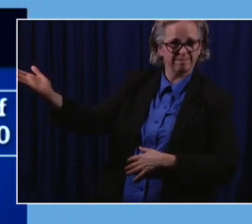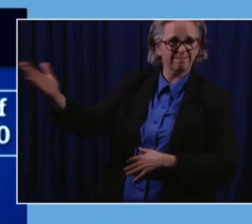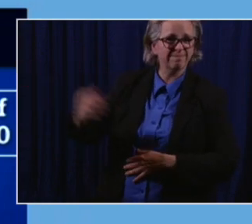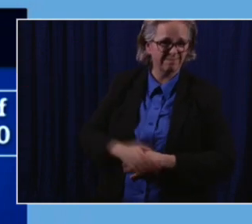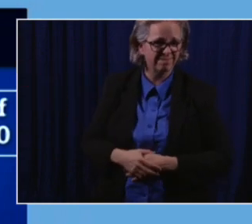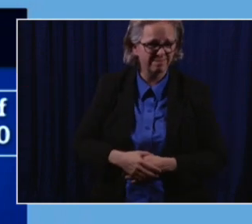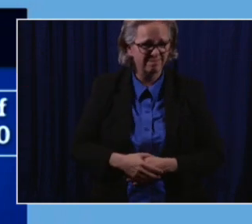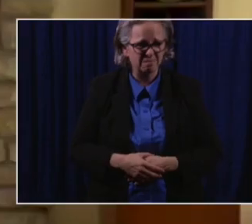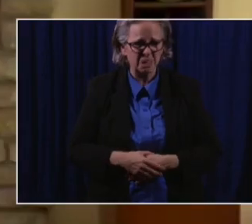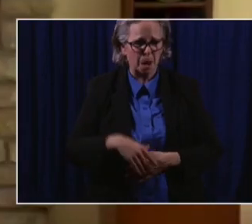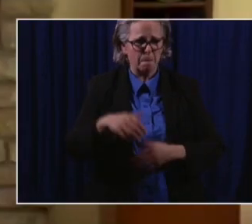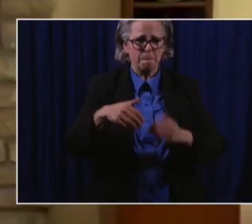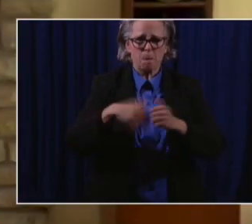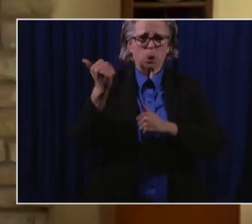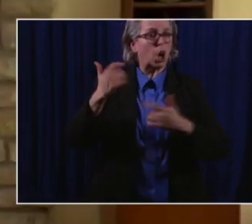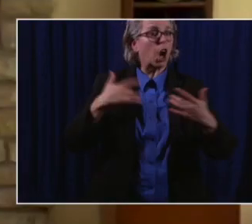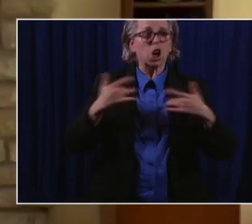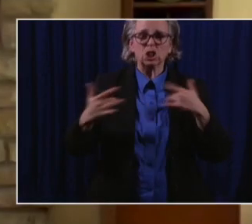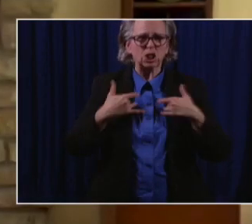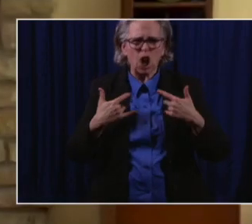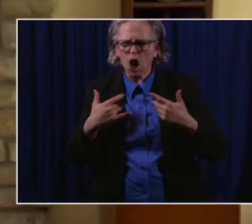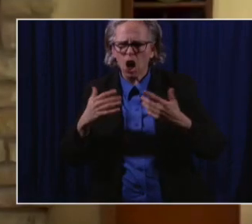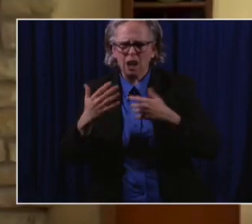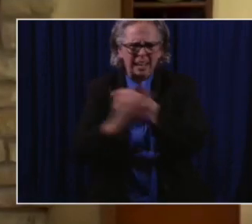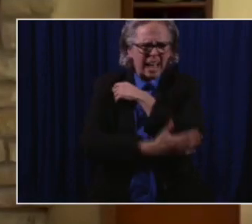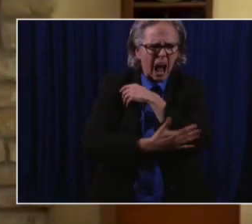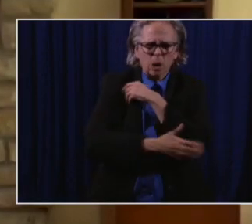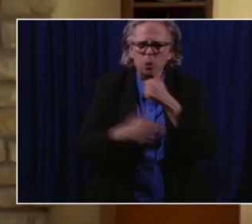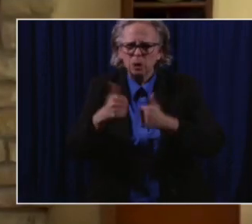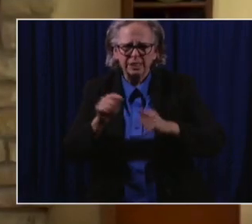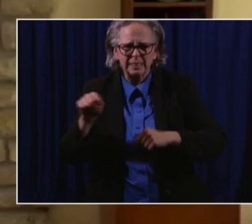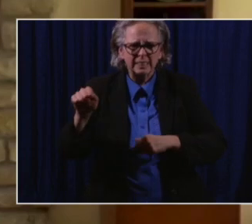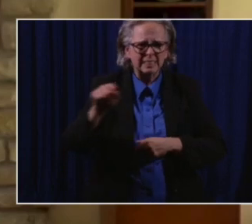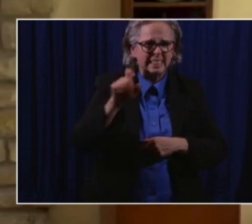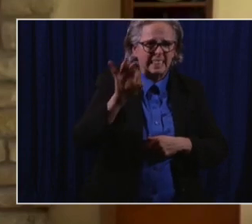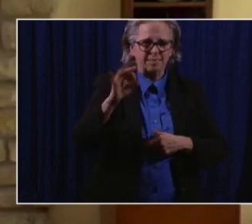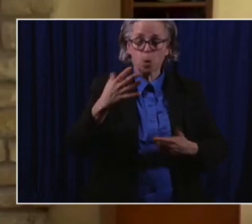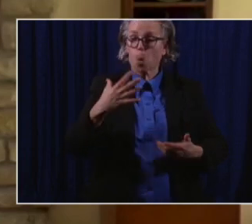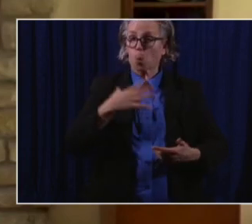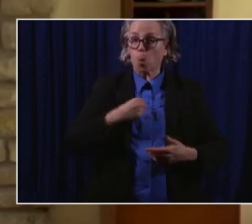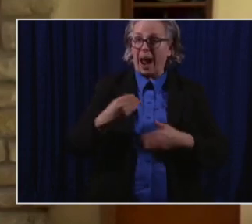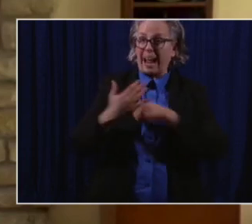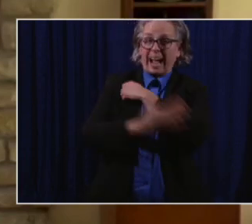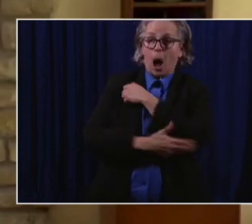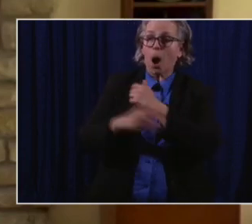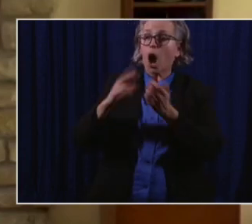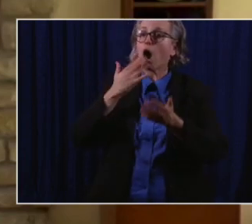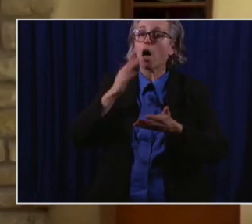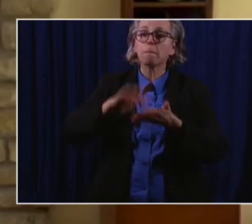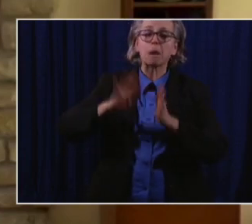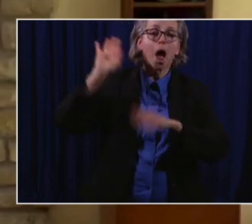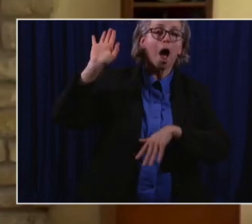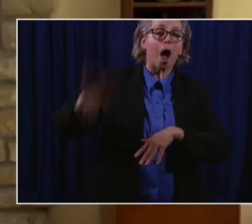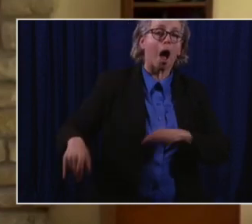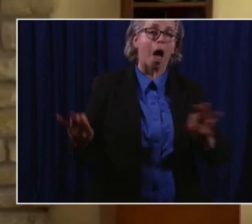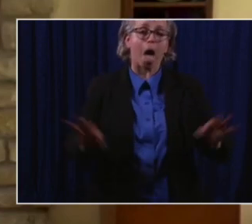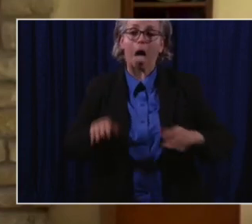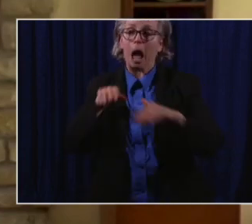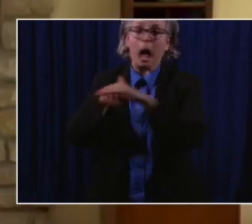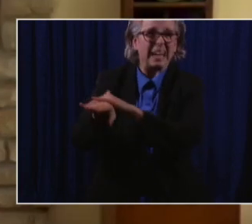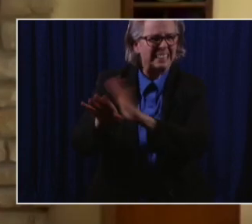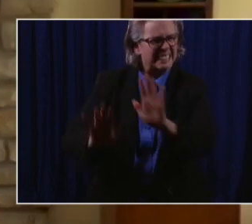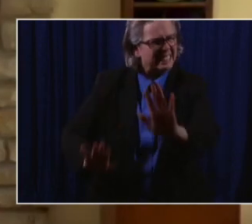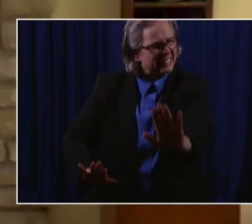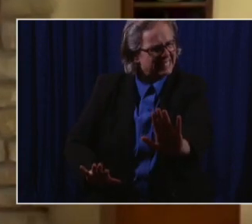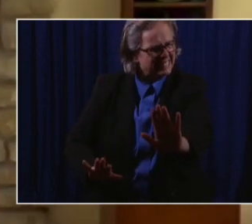most about. Doesn't mean everybody else doesn't have something to worry about, but these are the counties. These counties